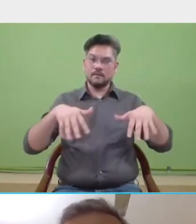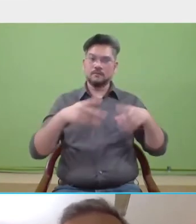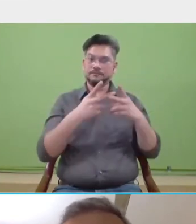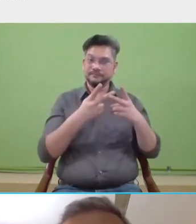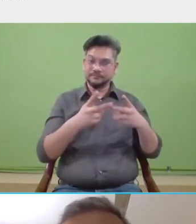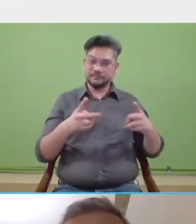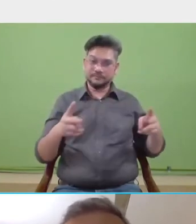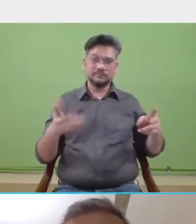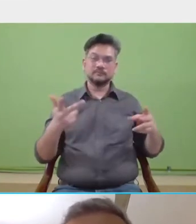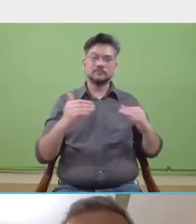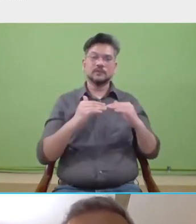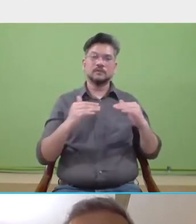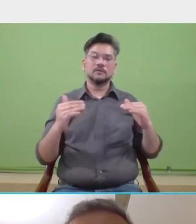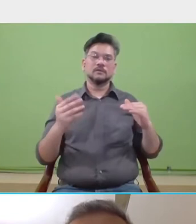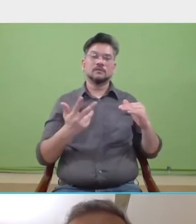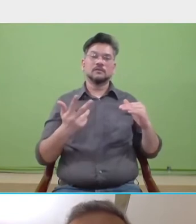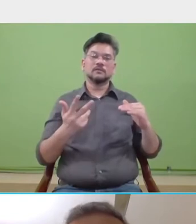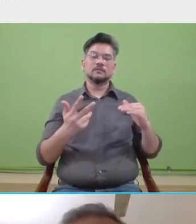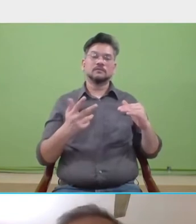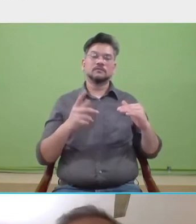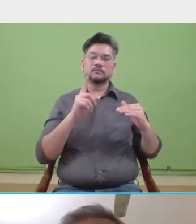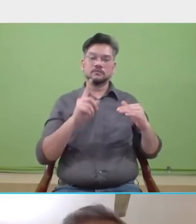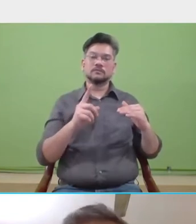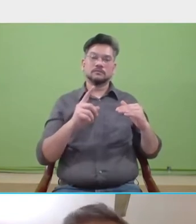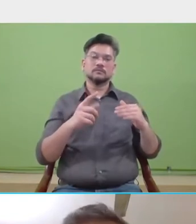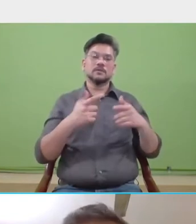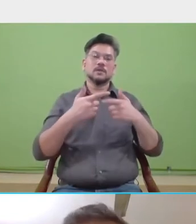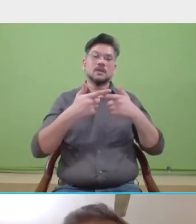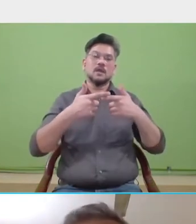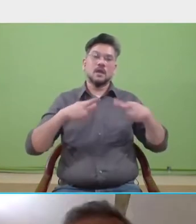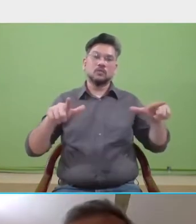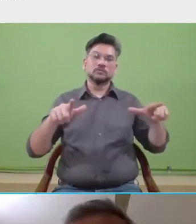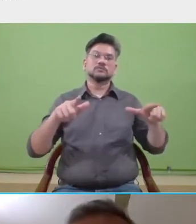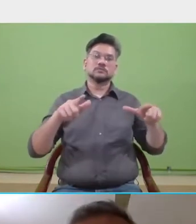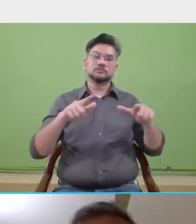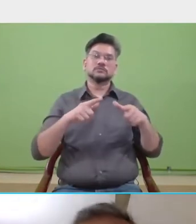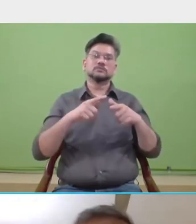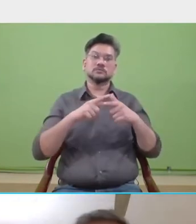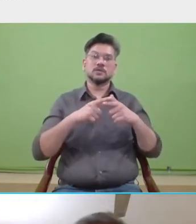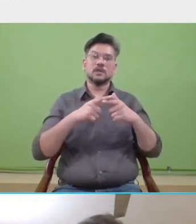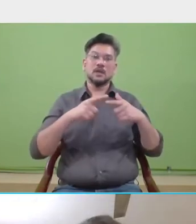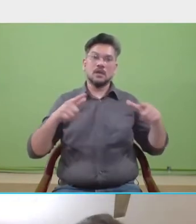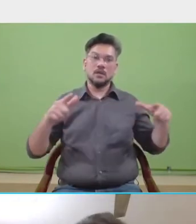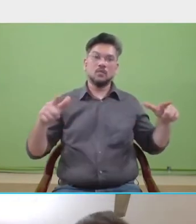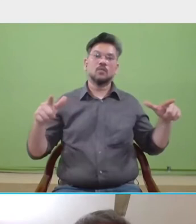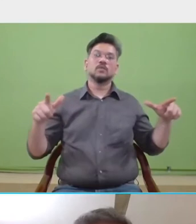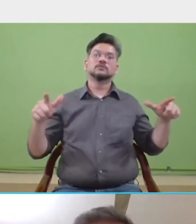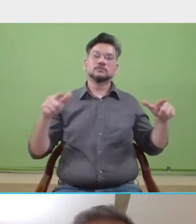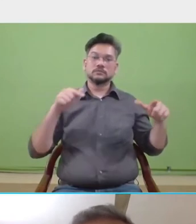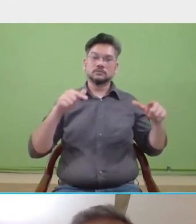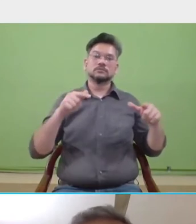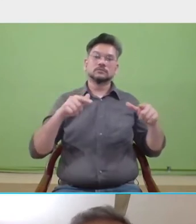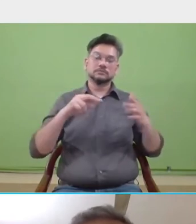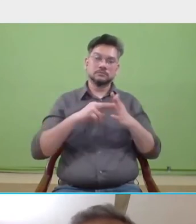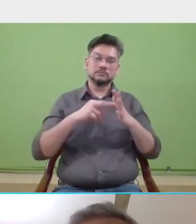which is not how you define a language okay at the level of vocabulary and